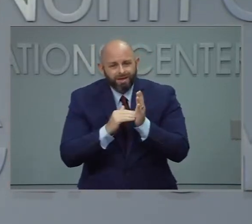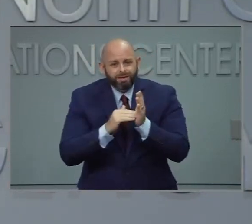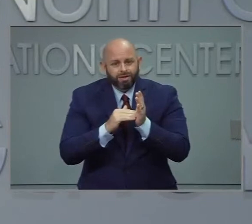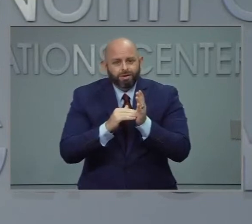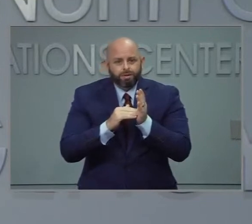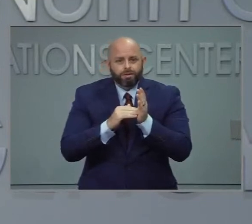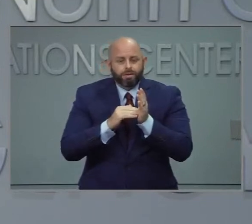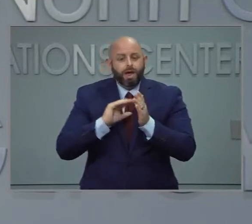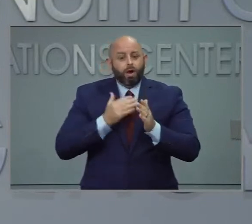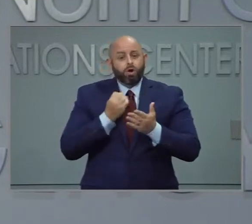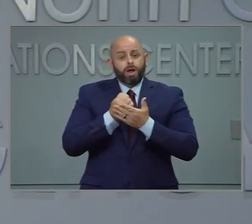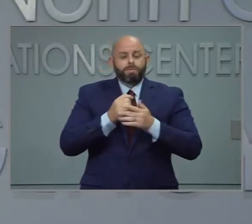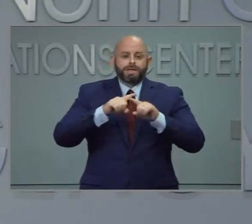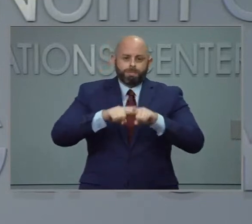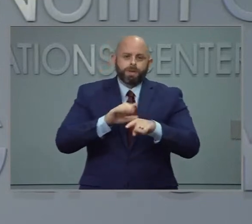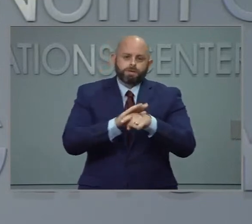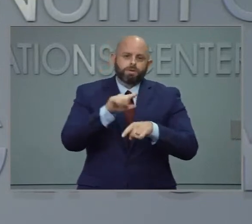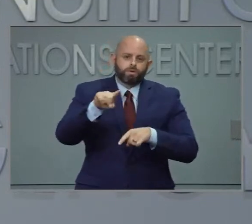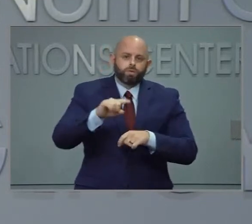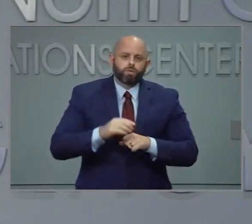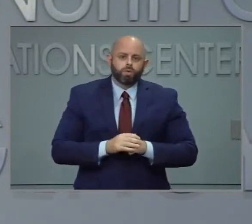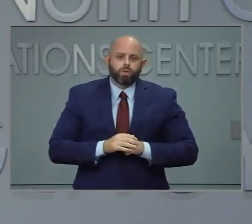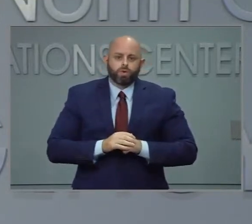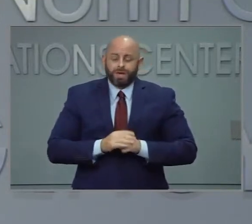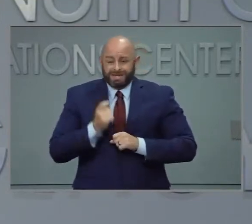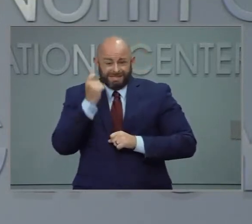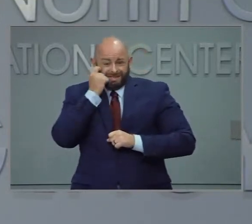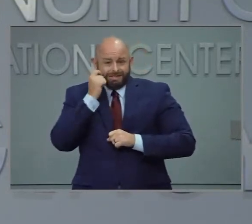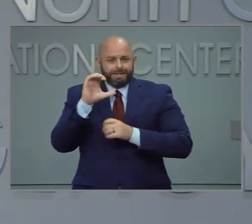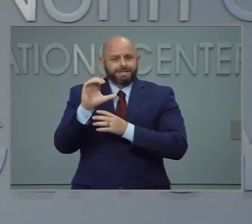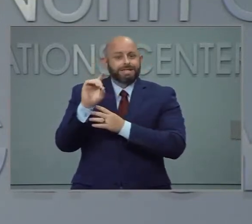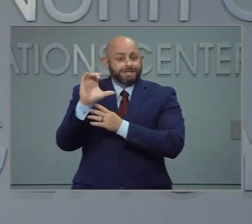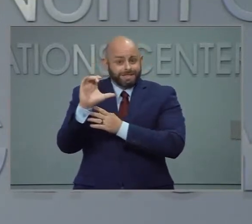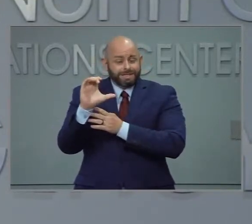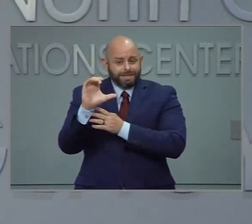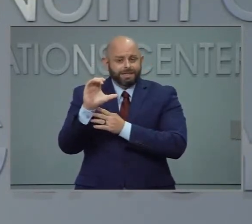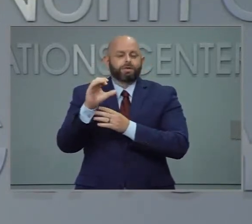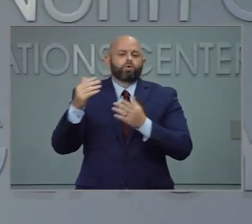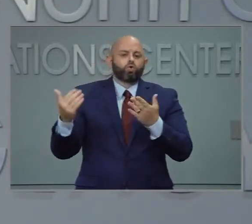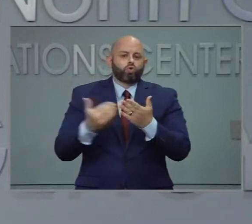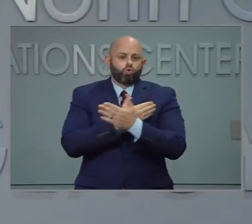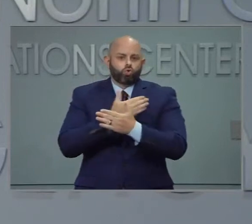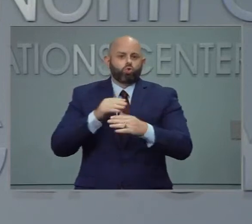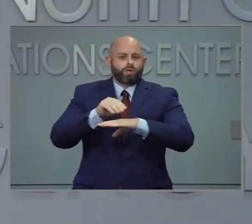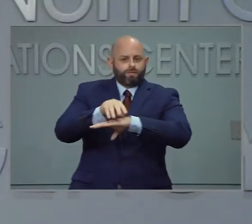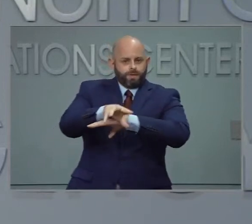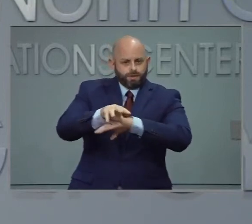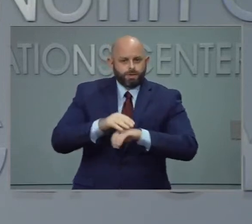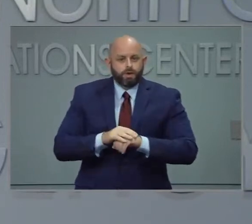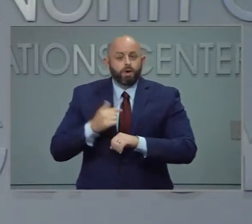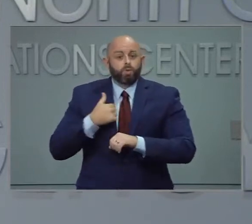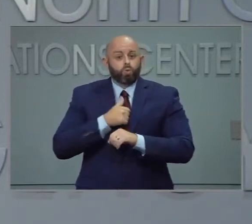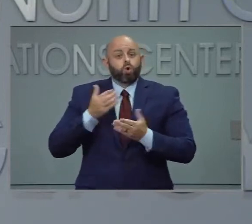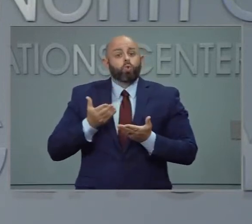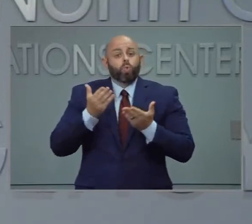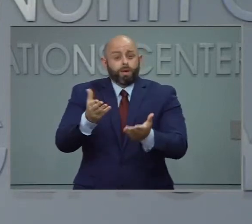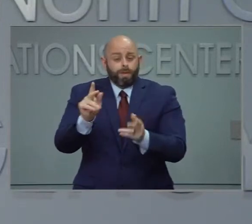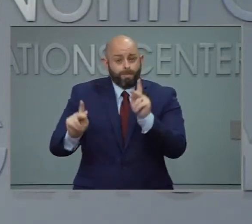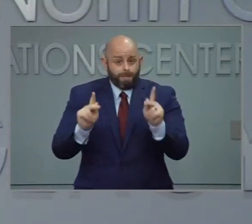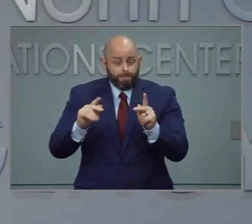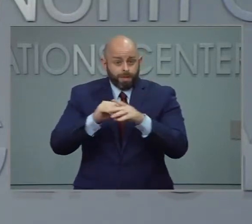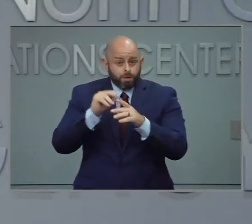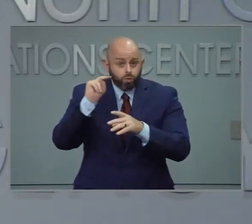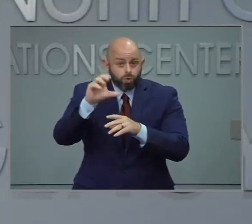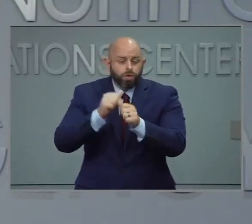And you know, this week, the CDC updated its guidance, and we are recommending people in North Carolina follow these